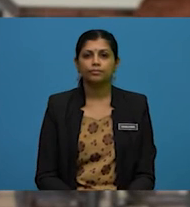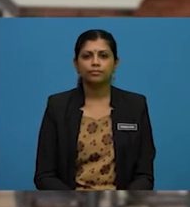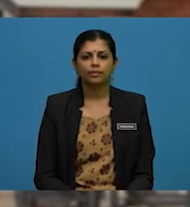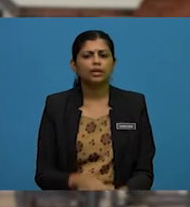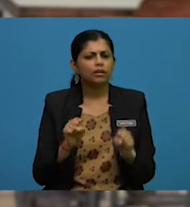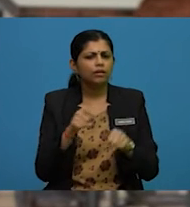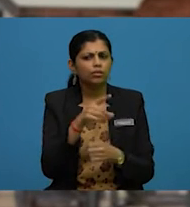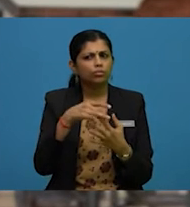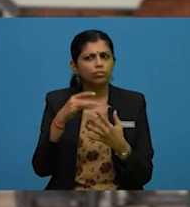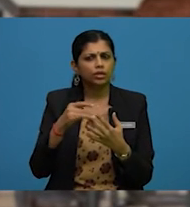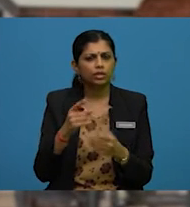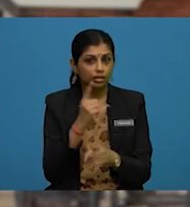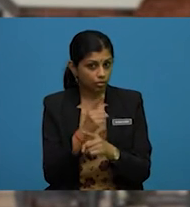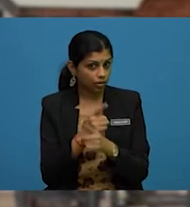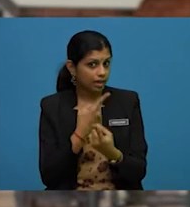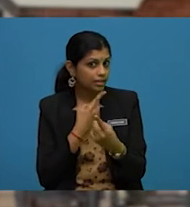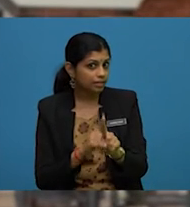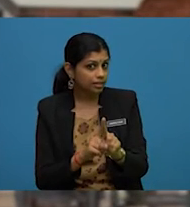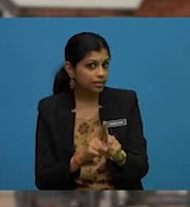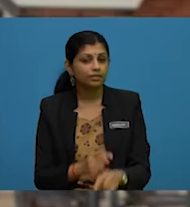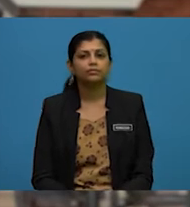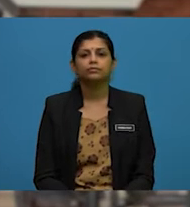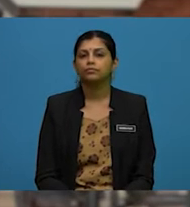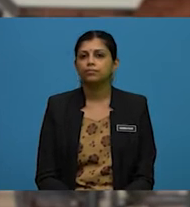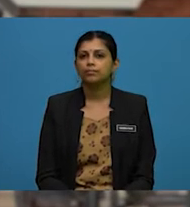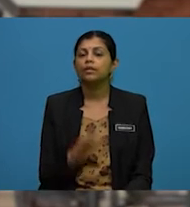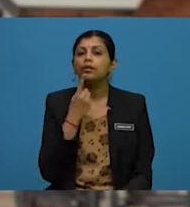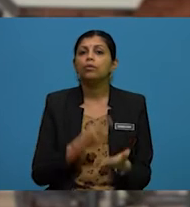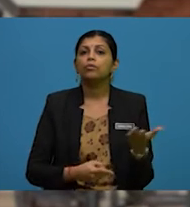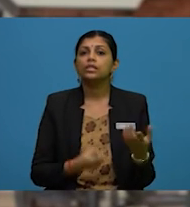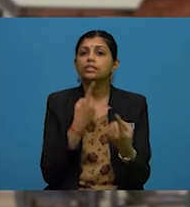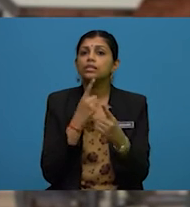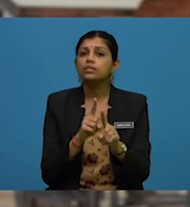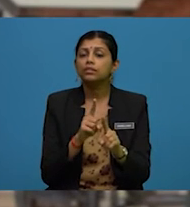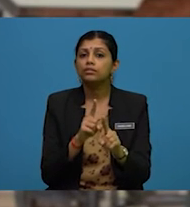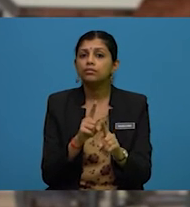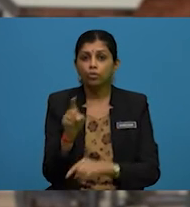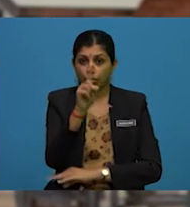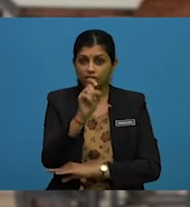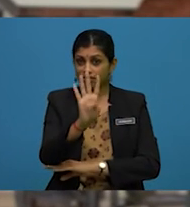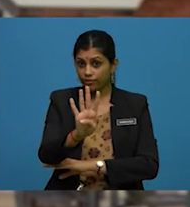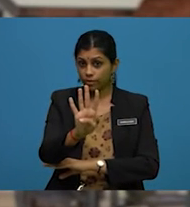pick the correct answer now? What is the answer to question 4?